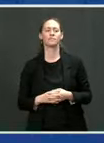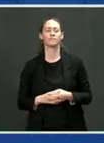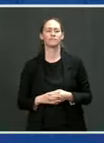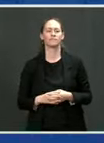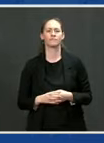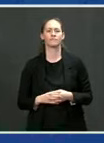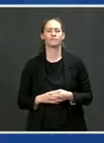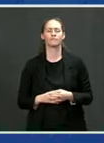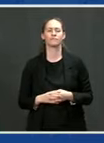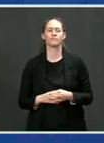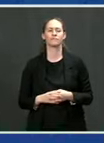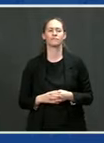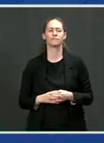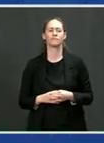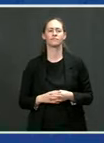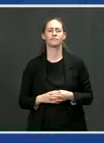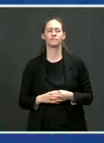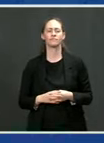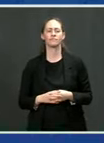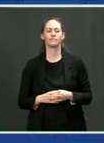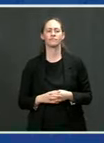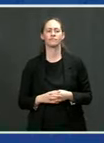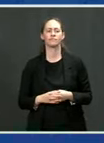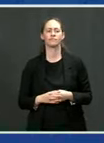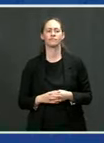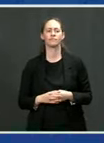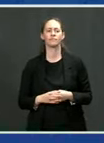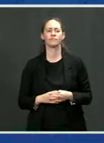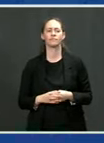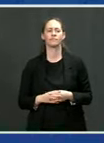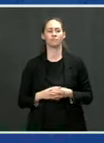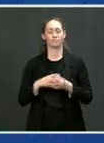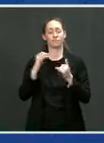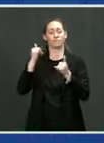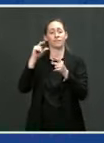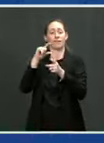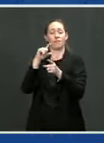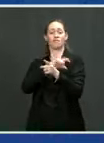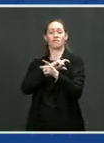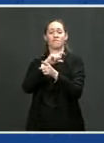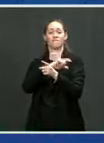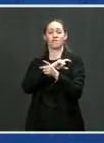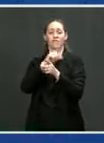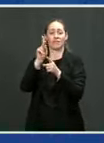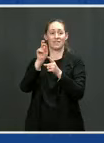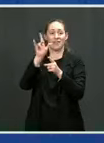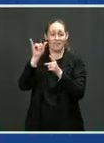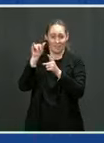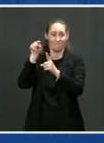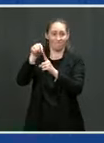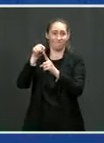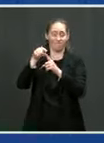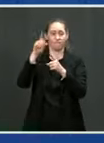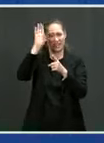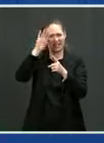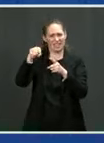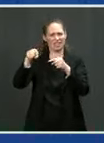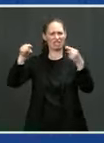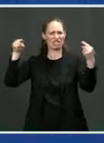just like you, Officer Kenny Shaver, was injured in the attack with Billy,